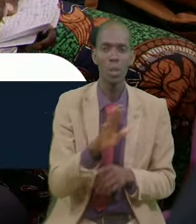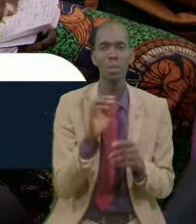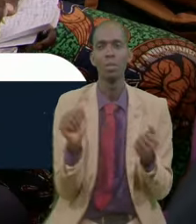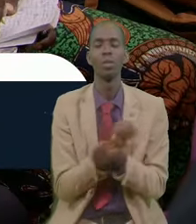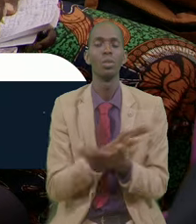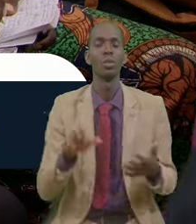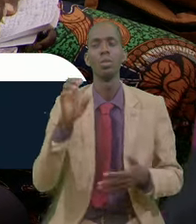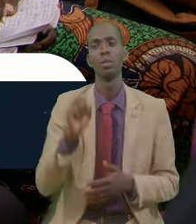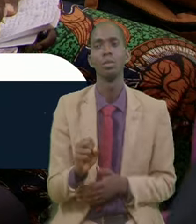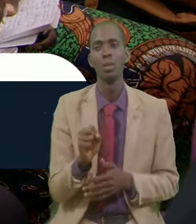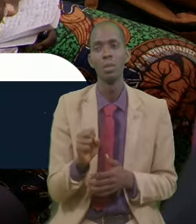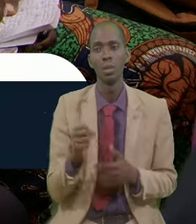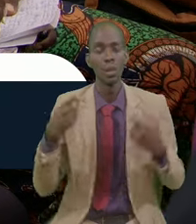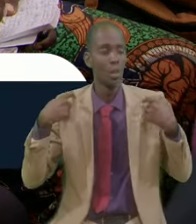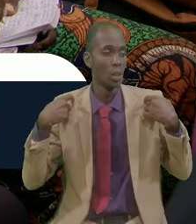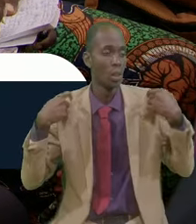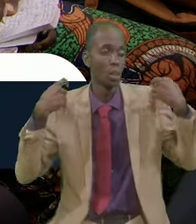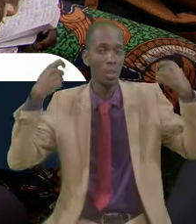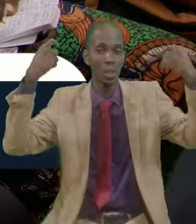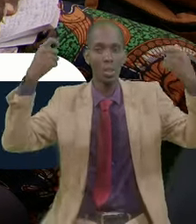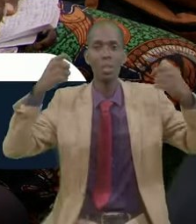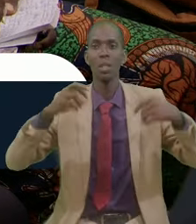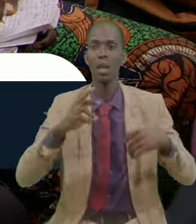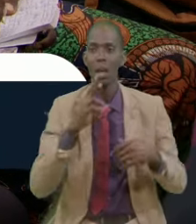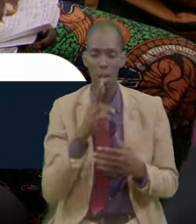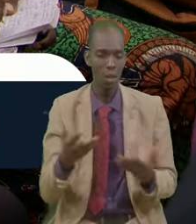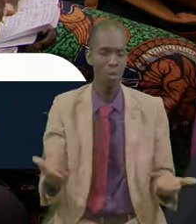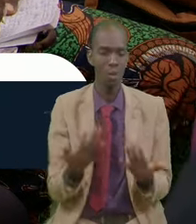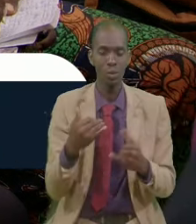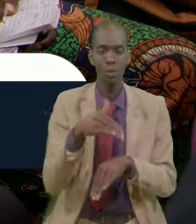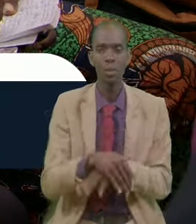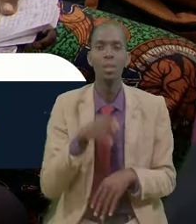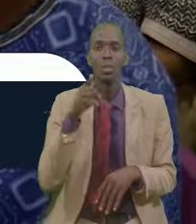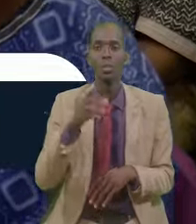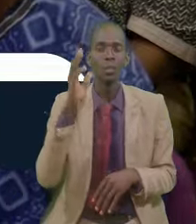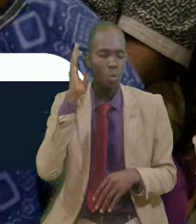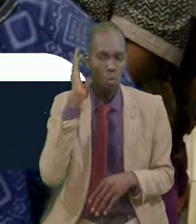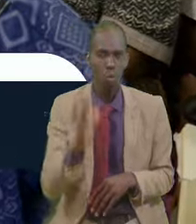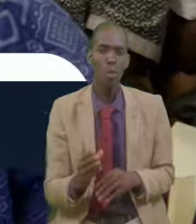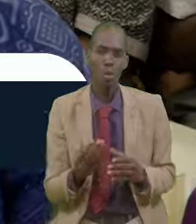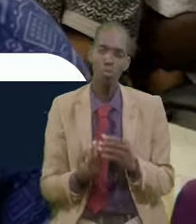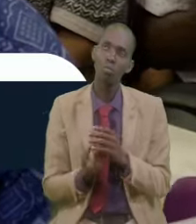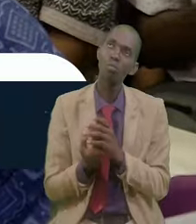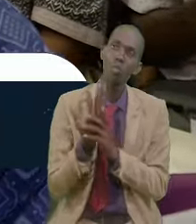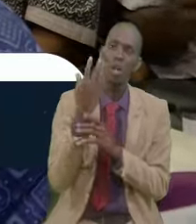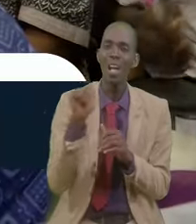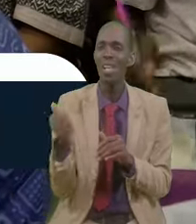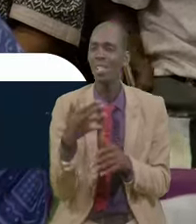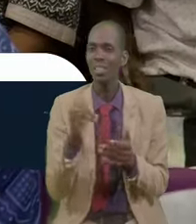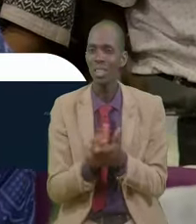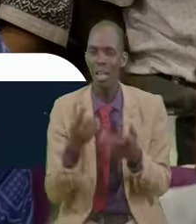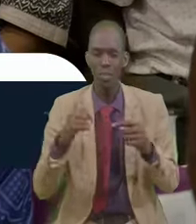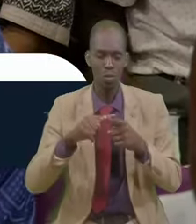destructions. Giants are conquered tonight. You are going to move forward. Everything that tried to stop your way,